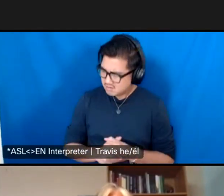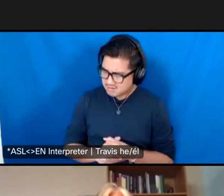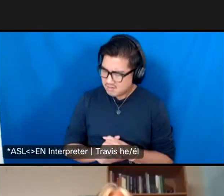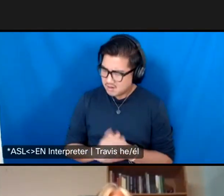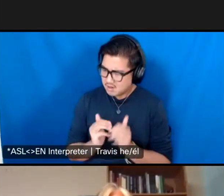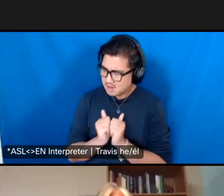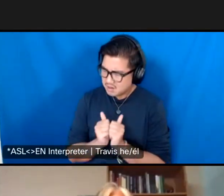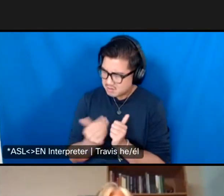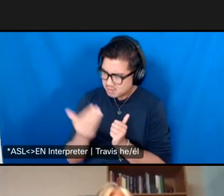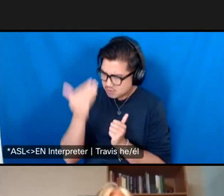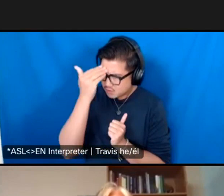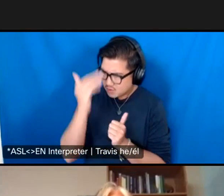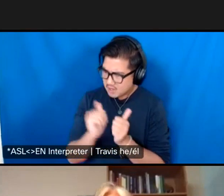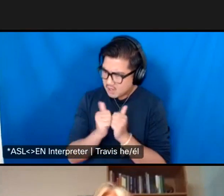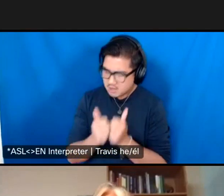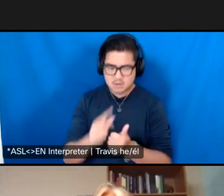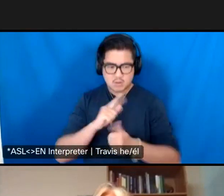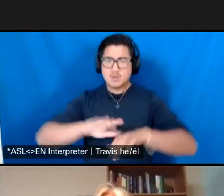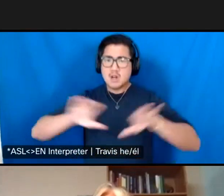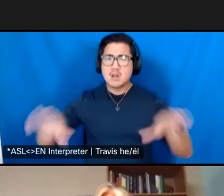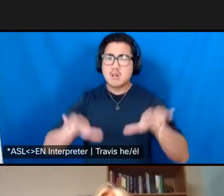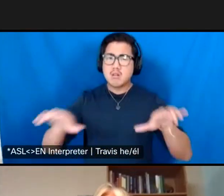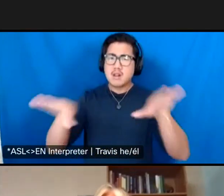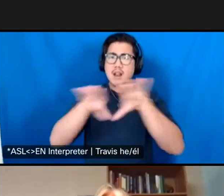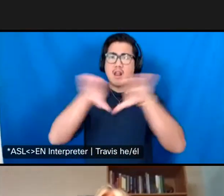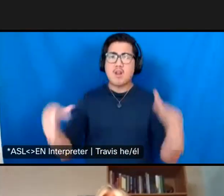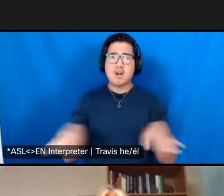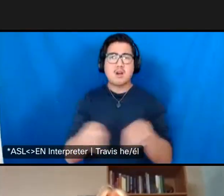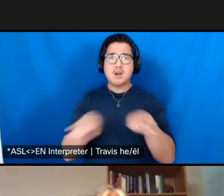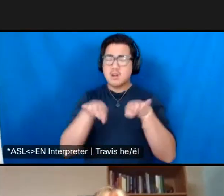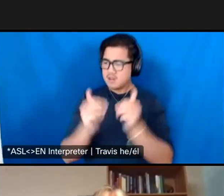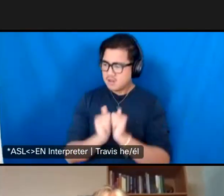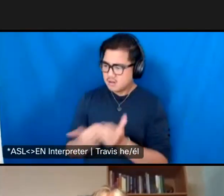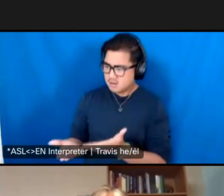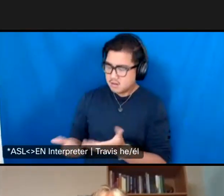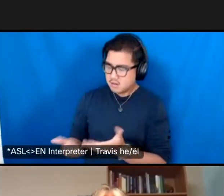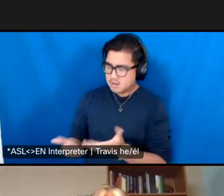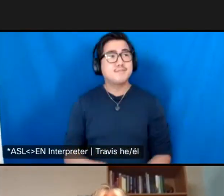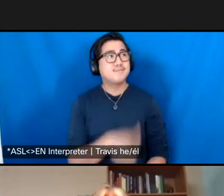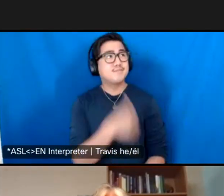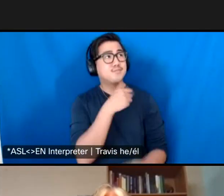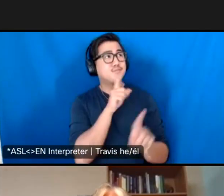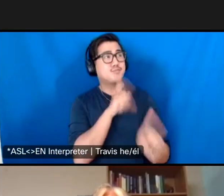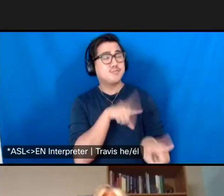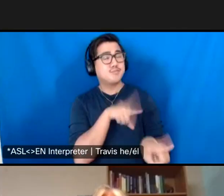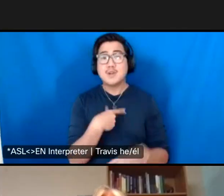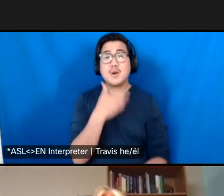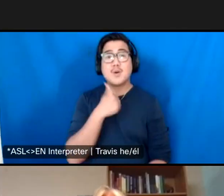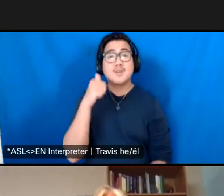how did you know how to put together an altar? And they said, and the